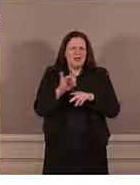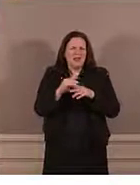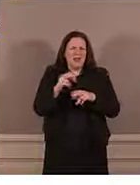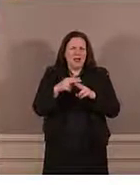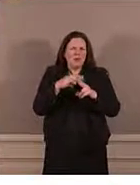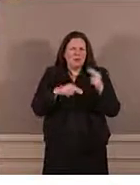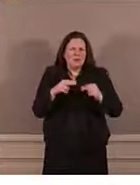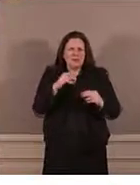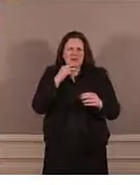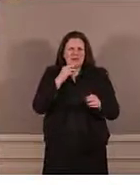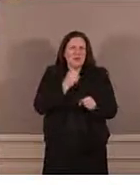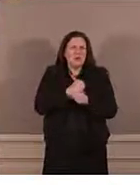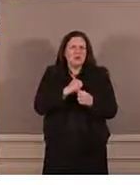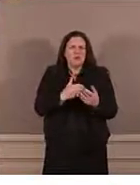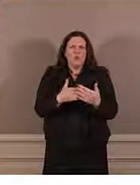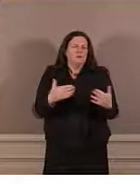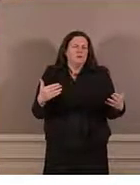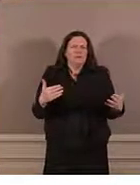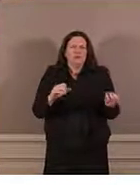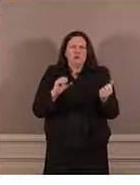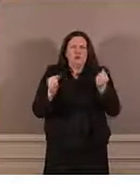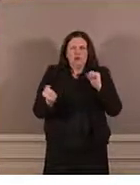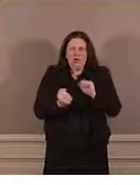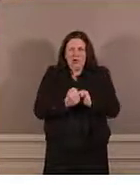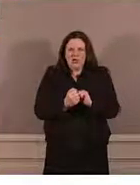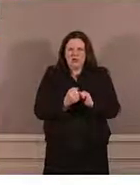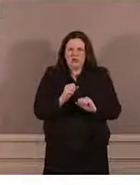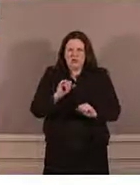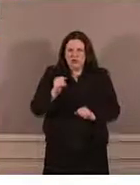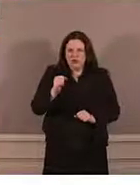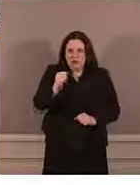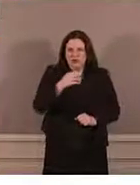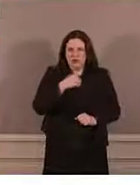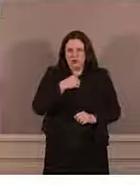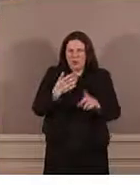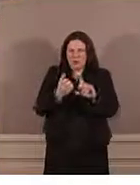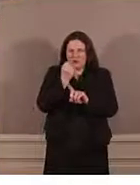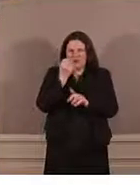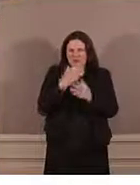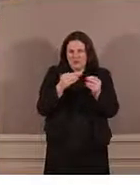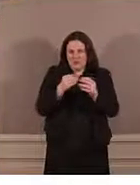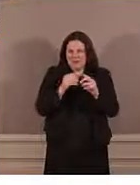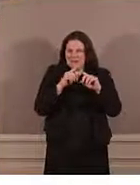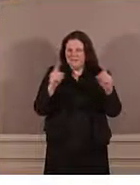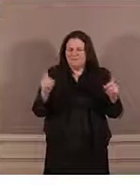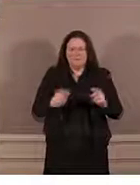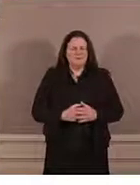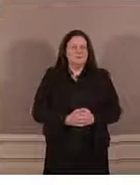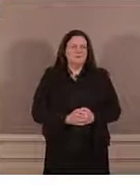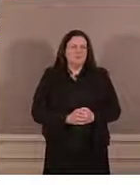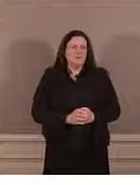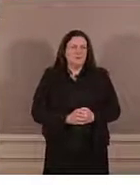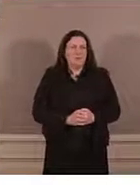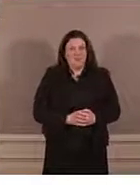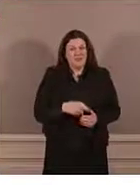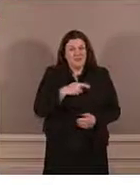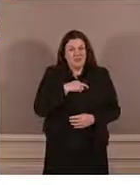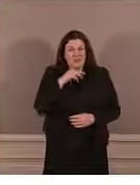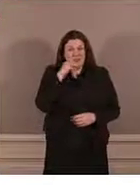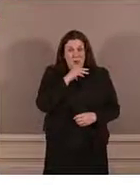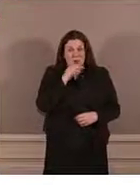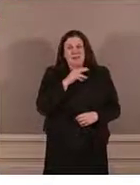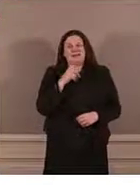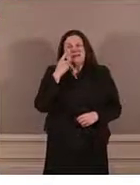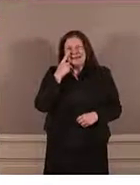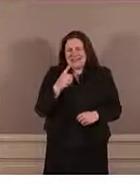about change. Outcomes are about a journey towards achieving something different. And it's really important that when we look